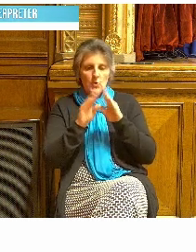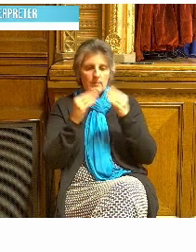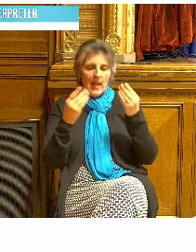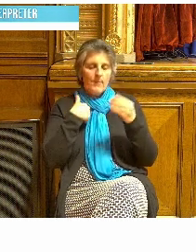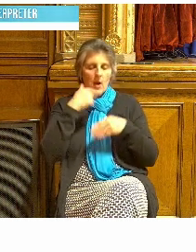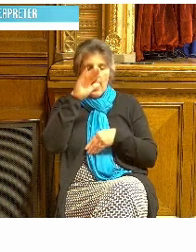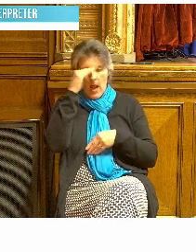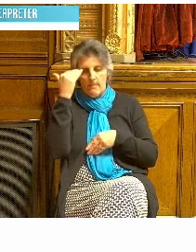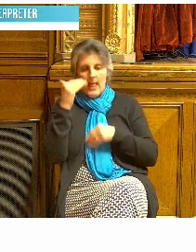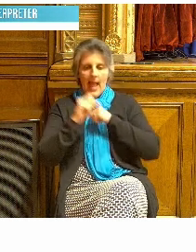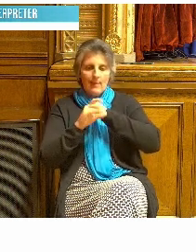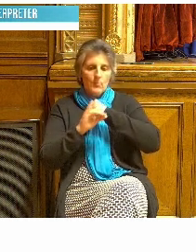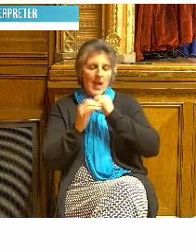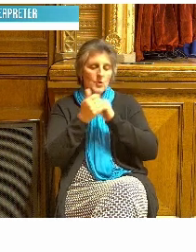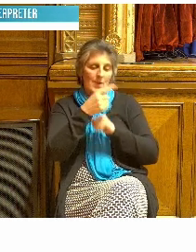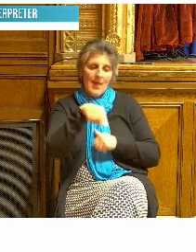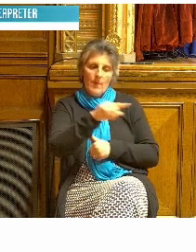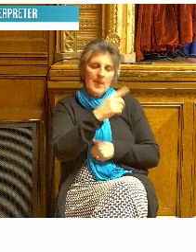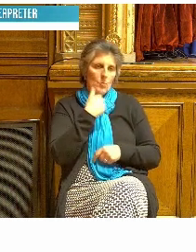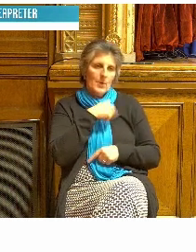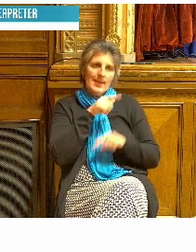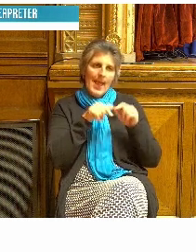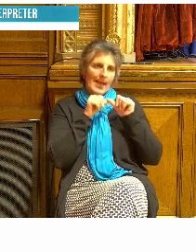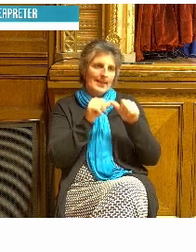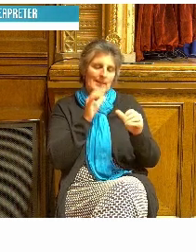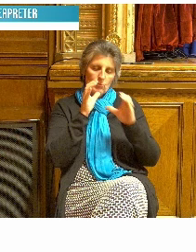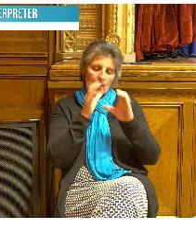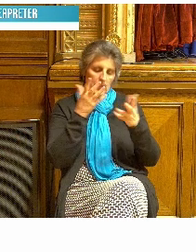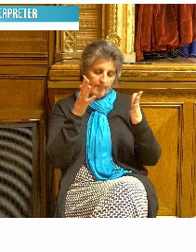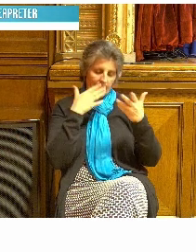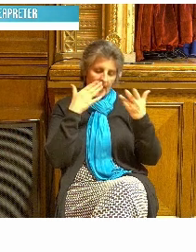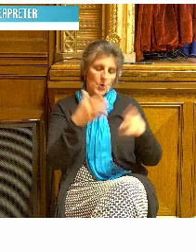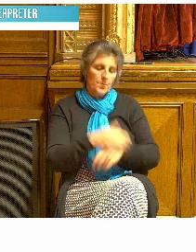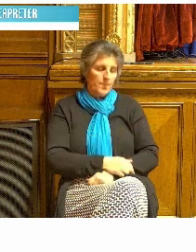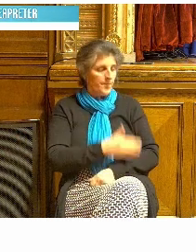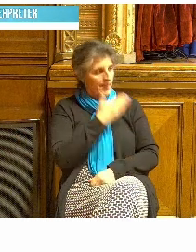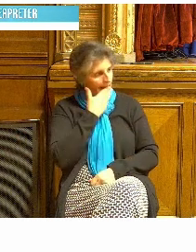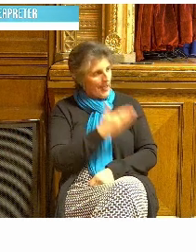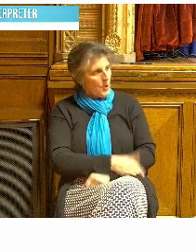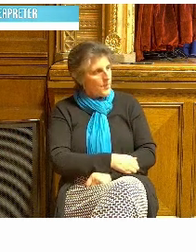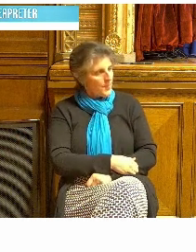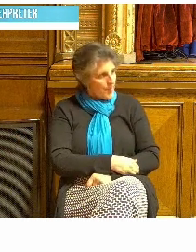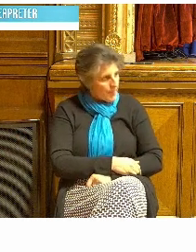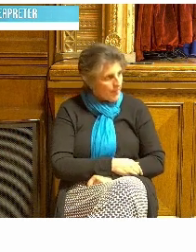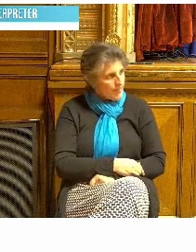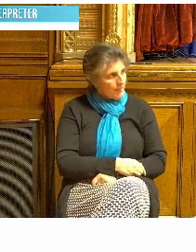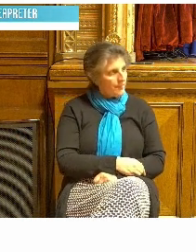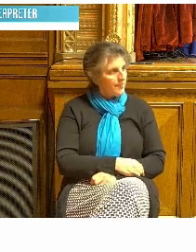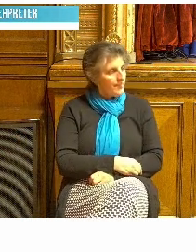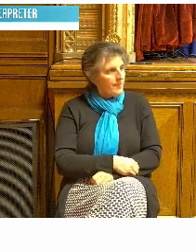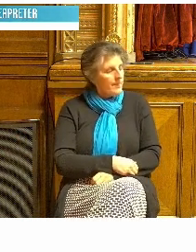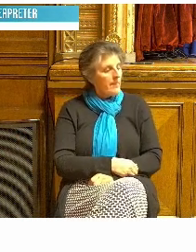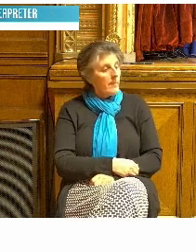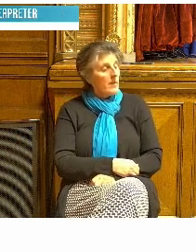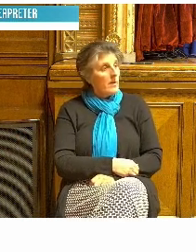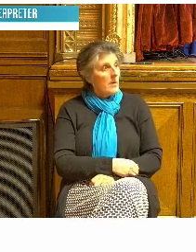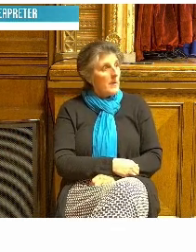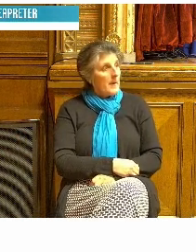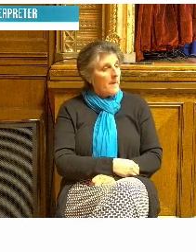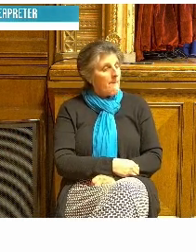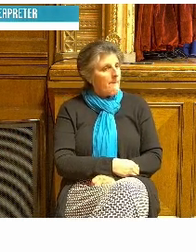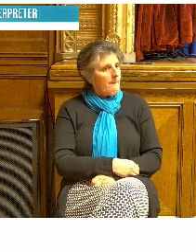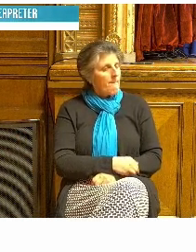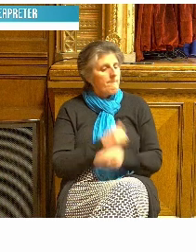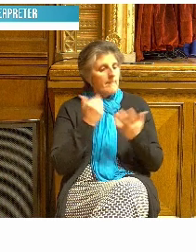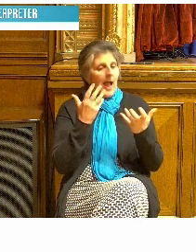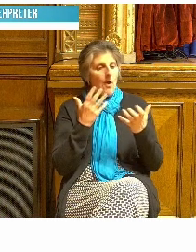press, because without them, we can't continue communication. Thank you. Thank you. Thank you, Brother Roz Jomo. I want